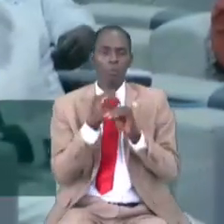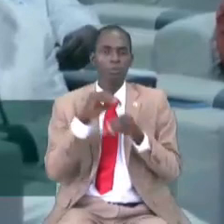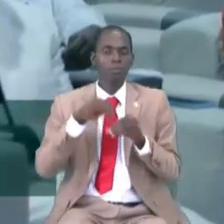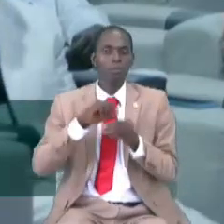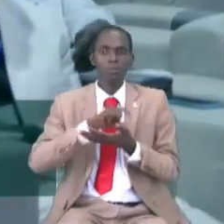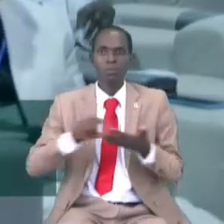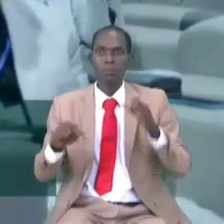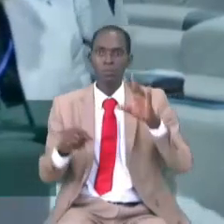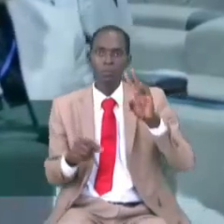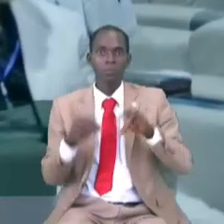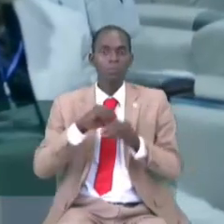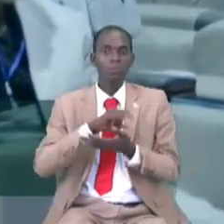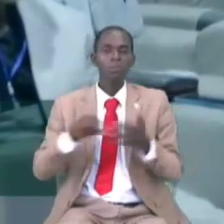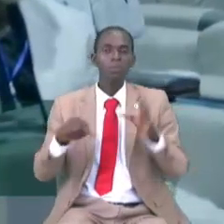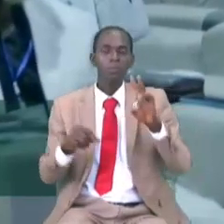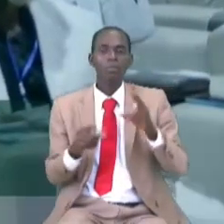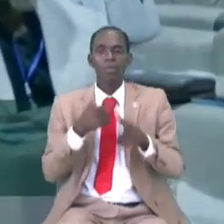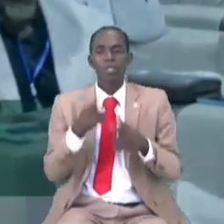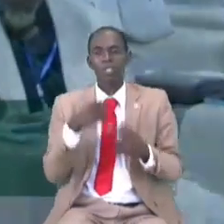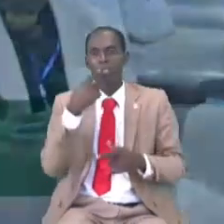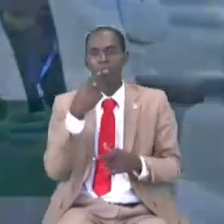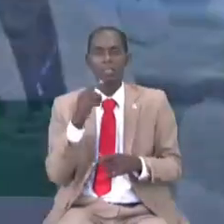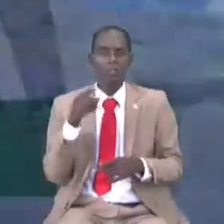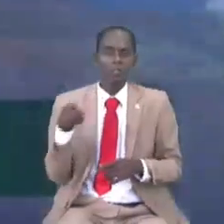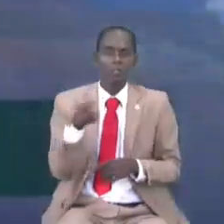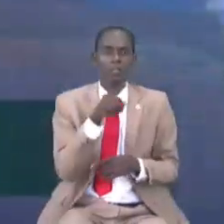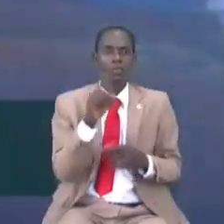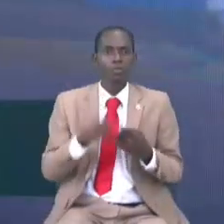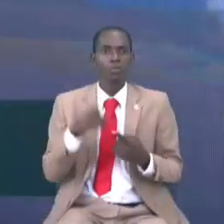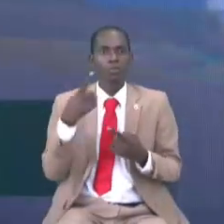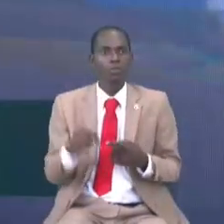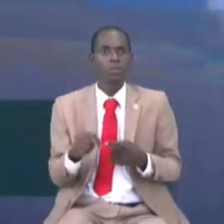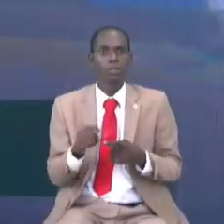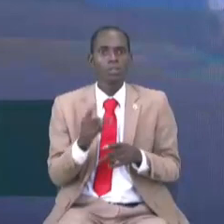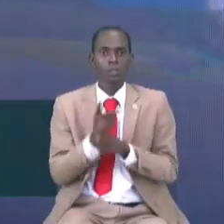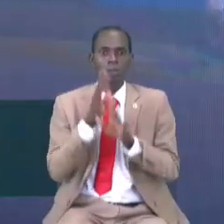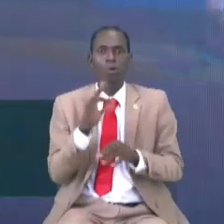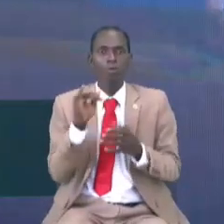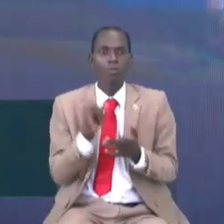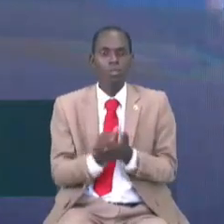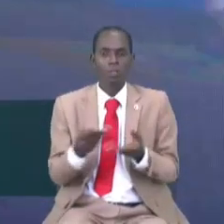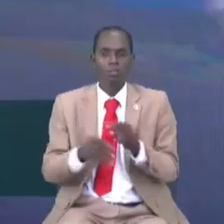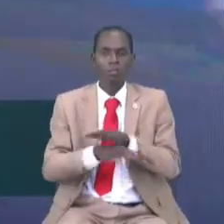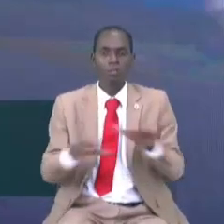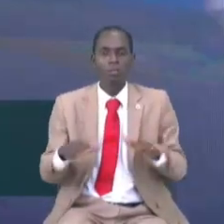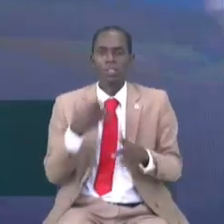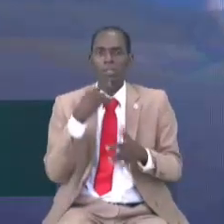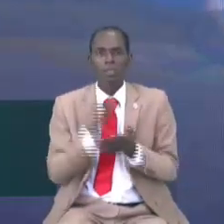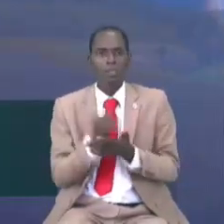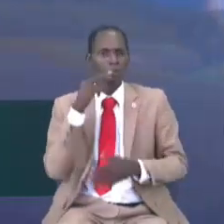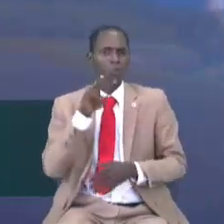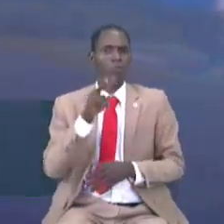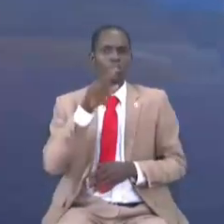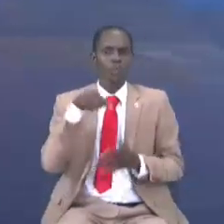the vineyard, behold, these 3 years I come seeking fruit on this fig